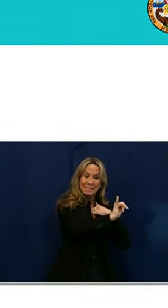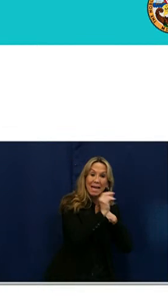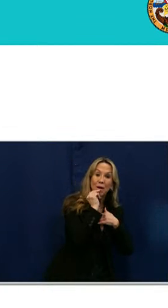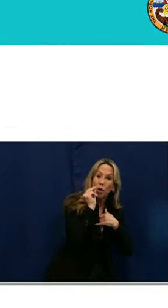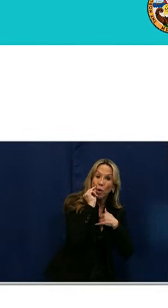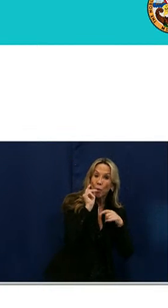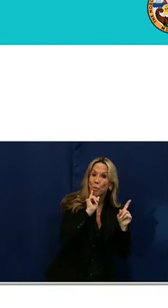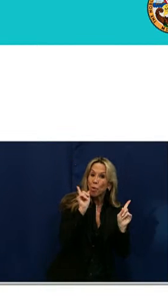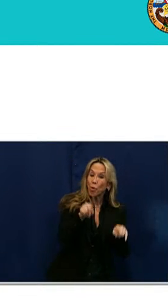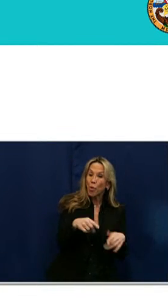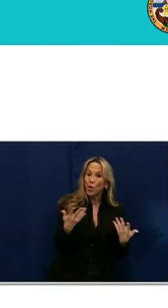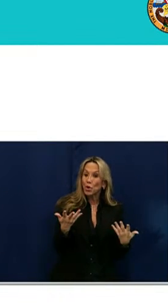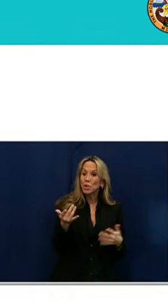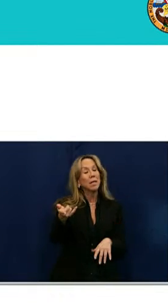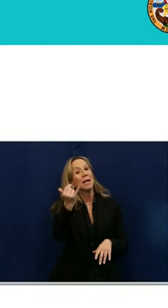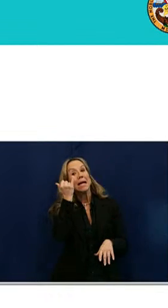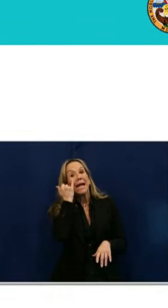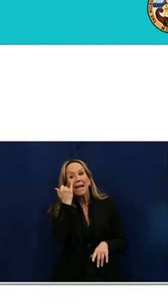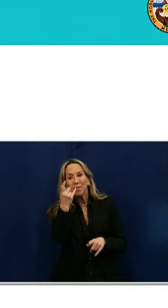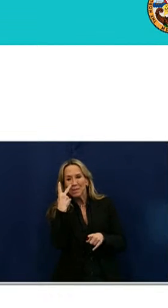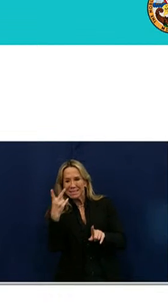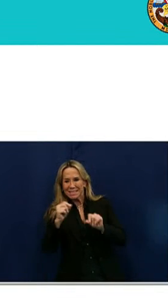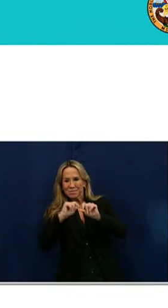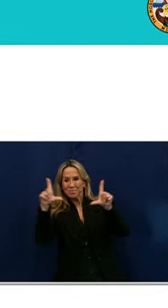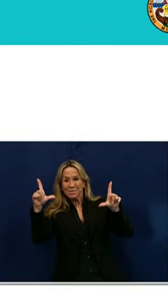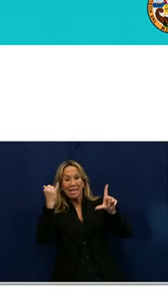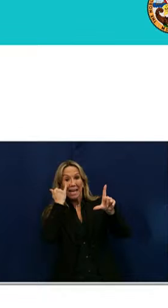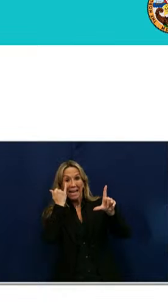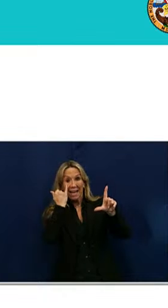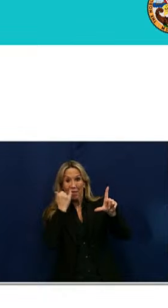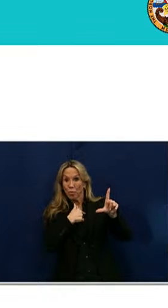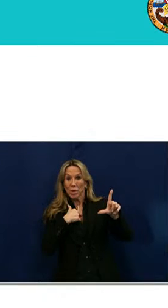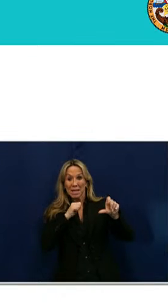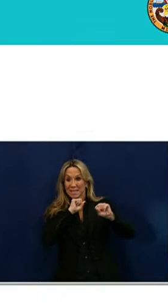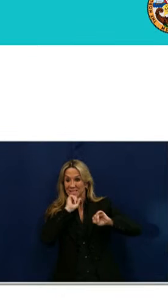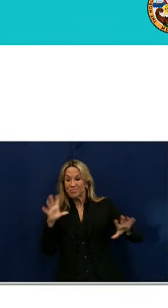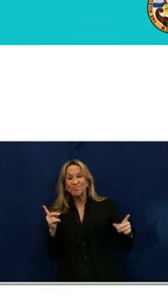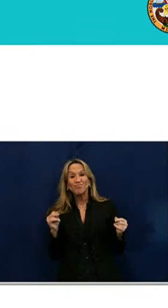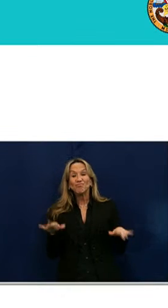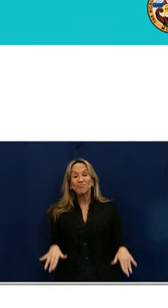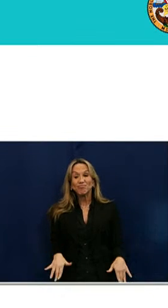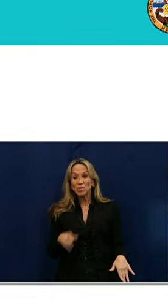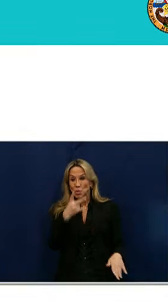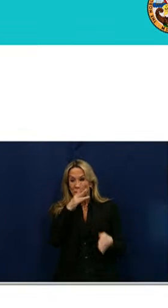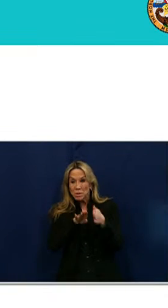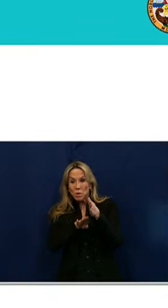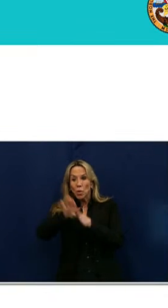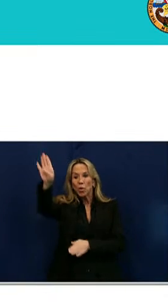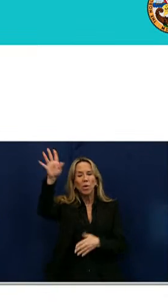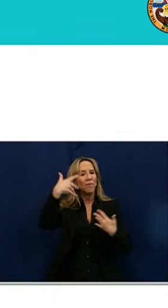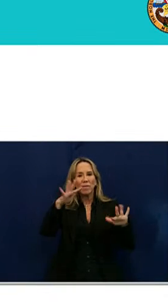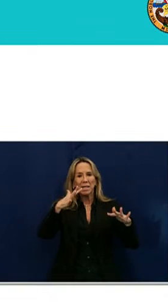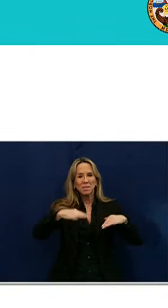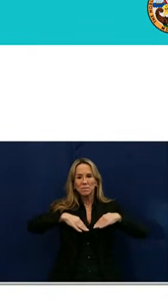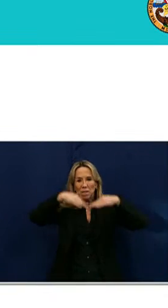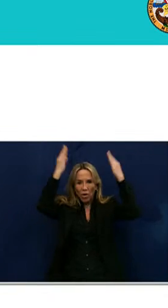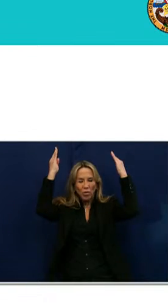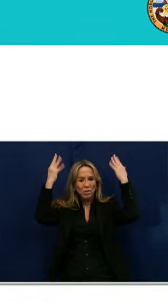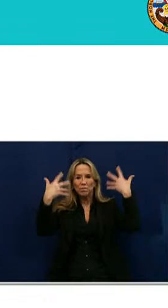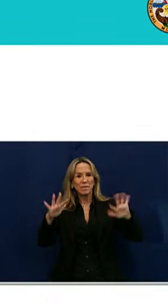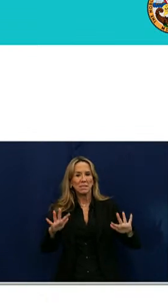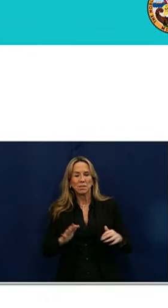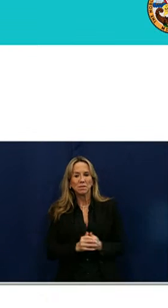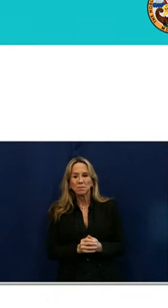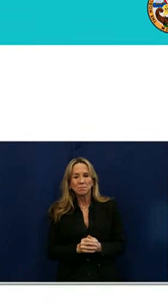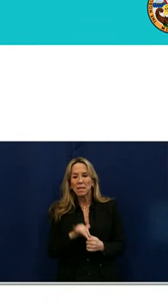can see right there that had we not taken an action with the trajectory we were on and the spread we were experiencing, we would have overwhelmed our healthcare system, our